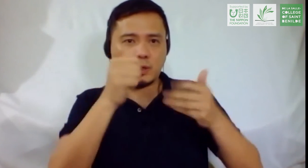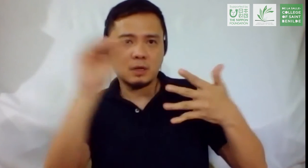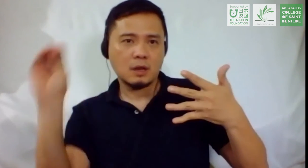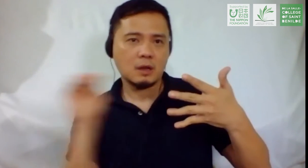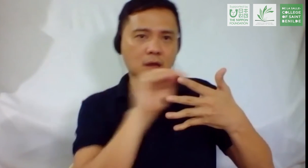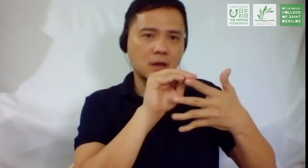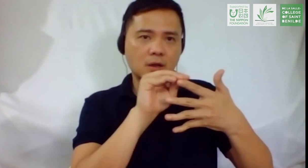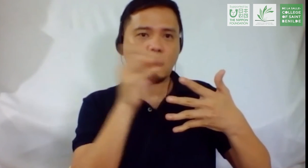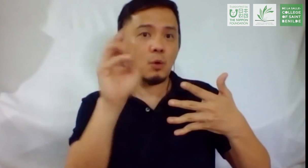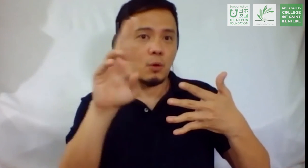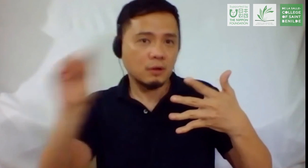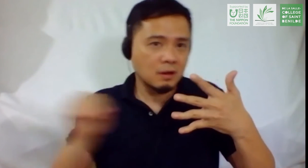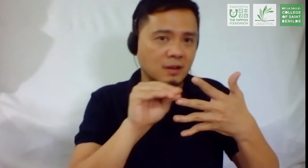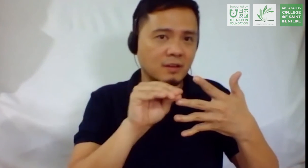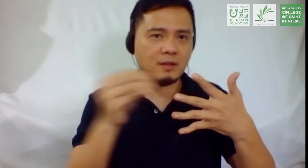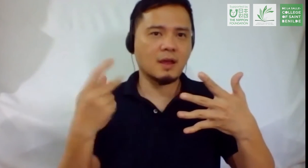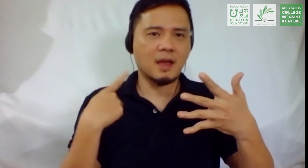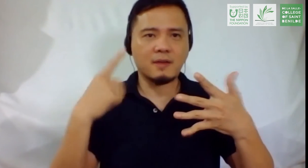repetition.